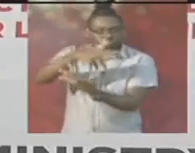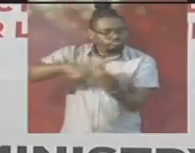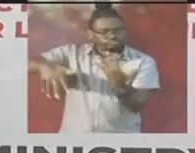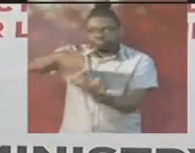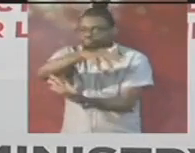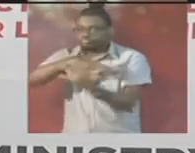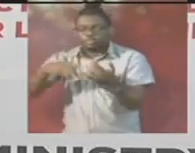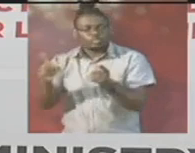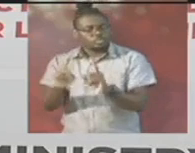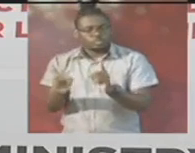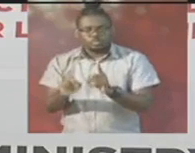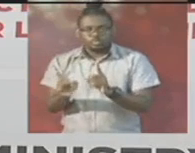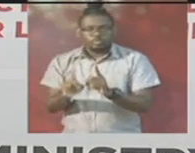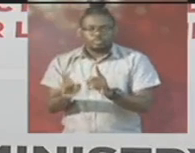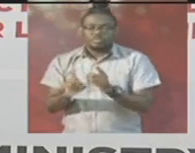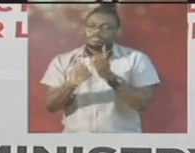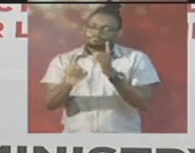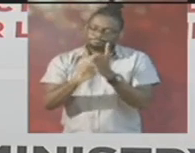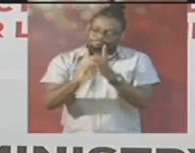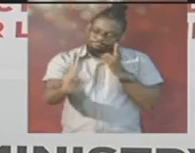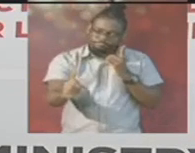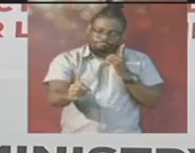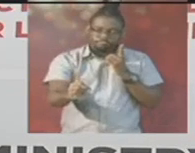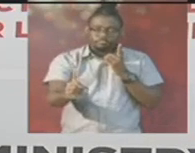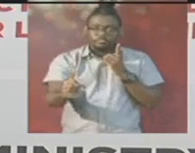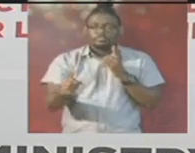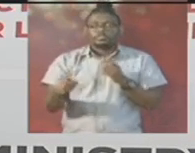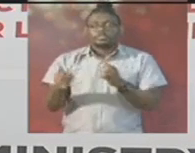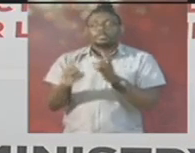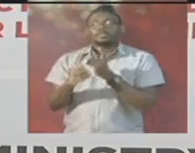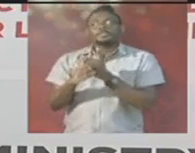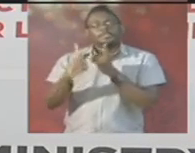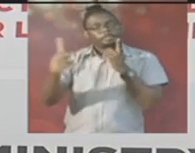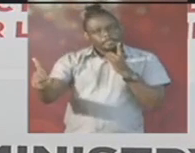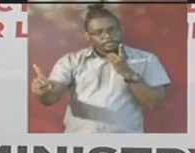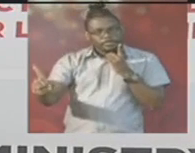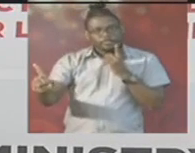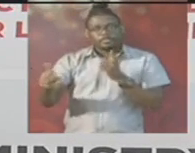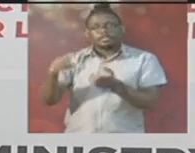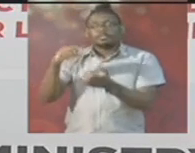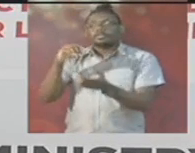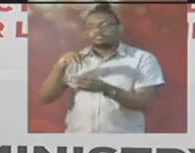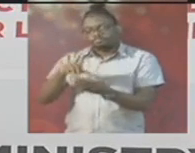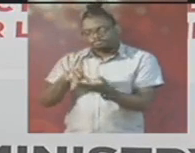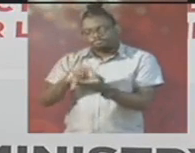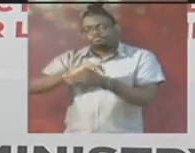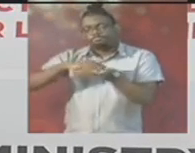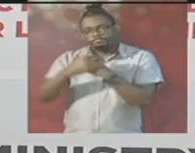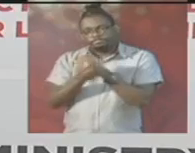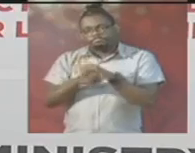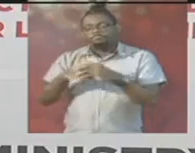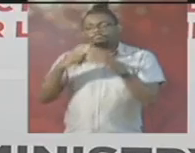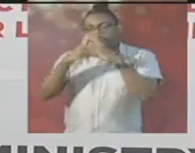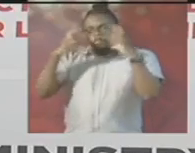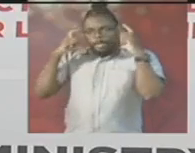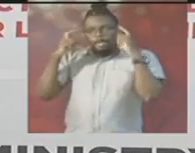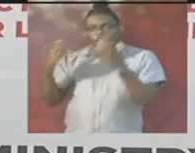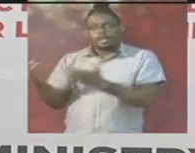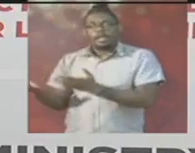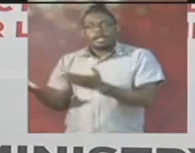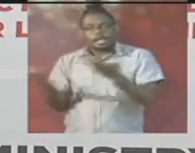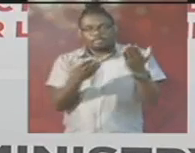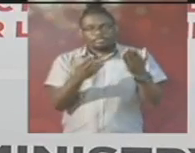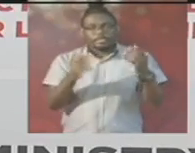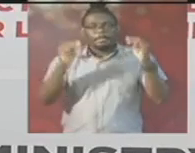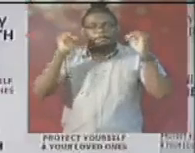you, Dr. Chuckman. Distance, sanitize, mask. I now hand you over to the Honorable Terence Yal Singh, Minister of